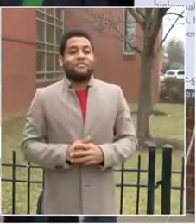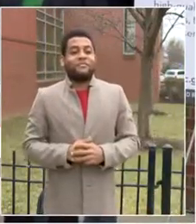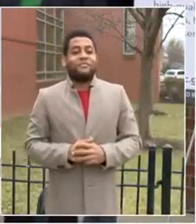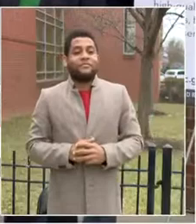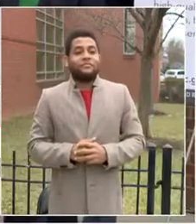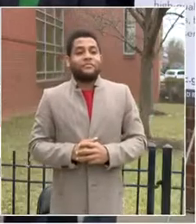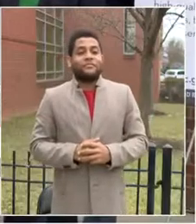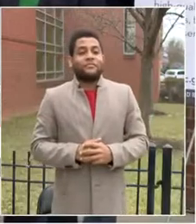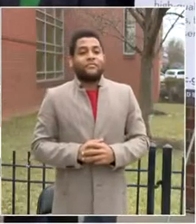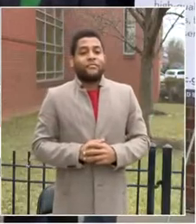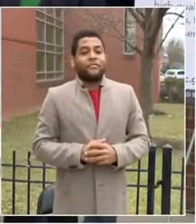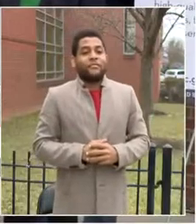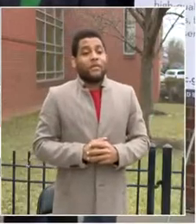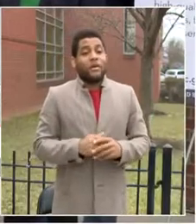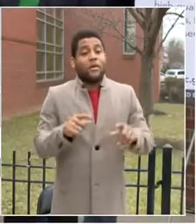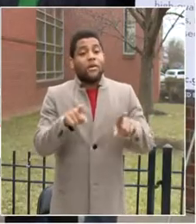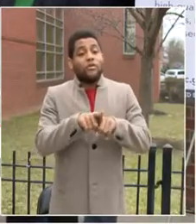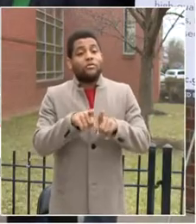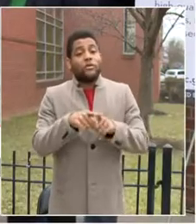I also want to introduce the mayor,